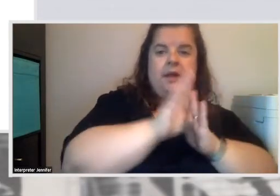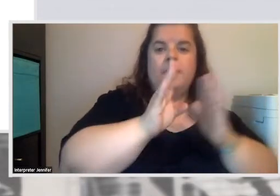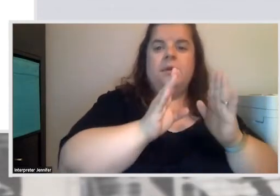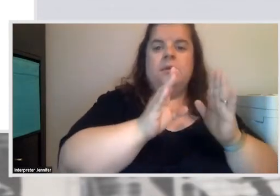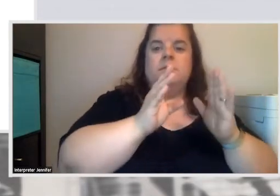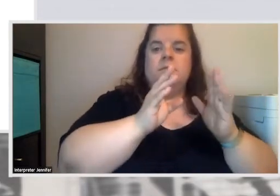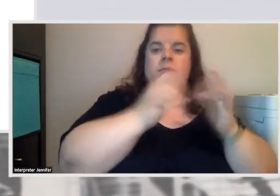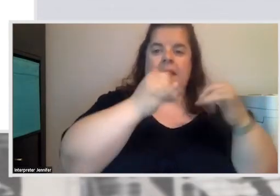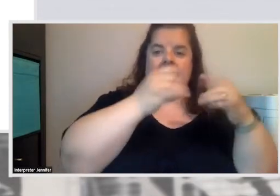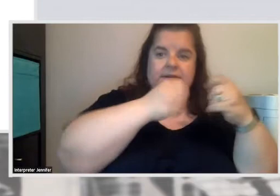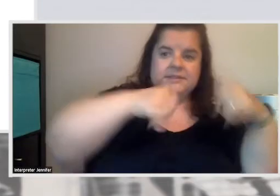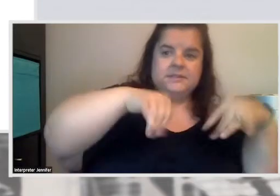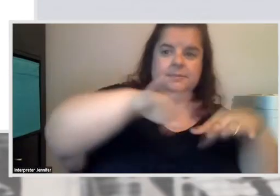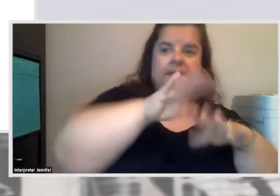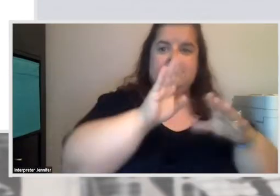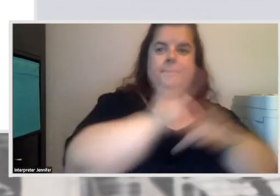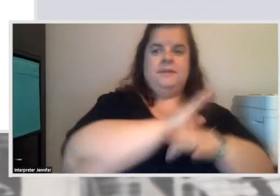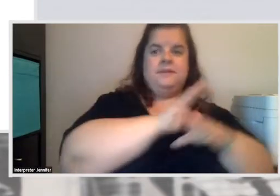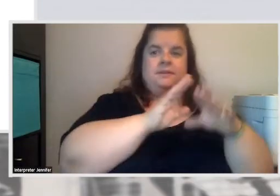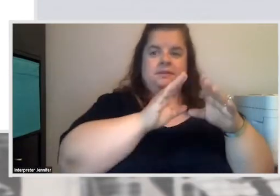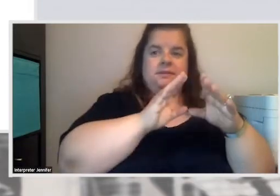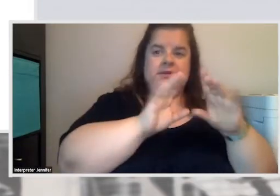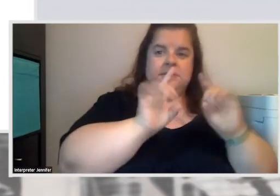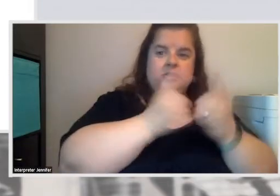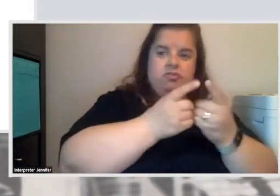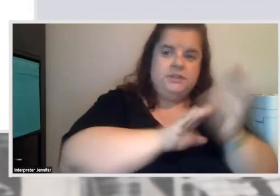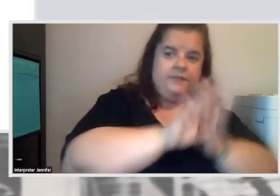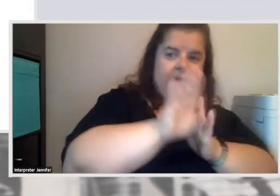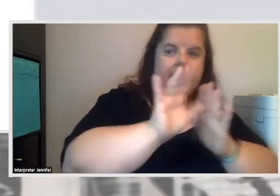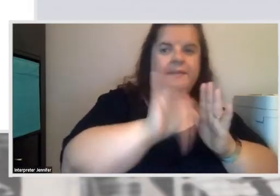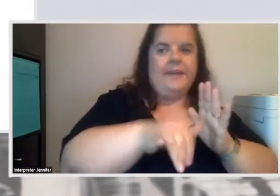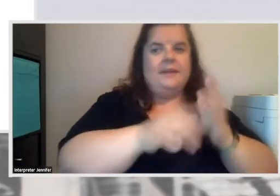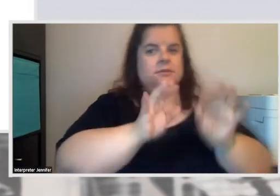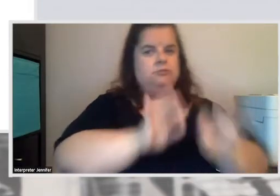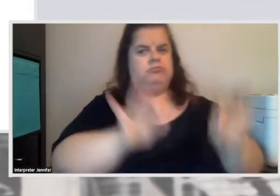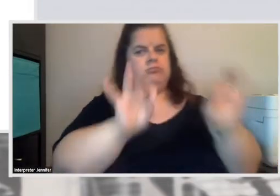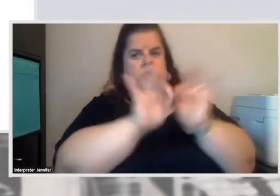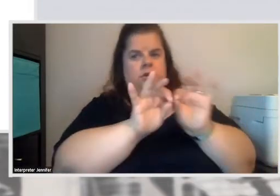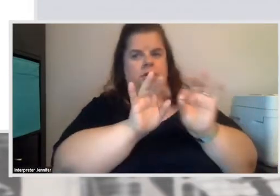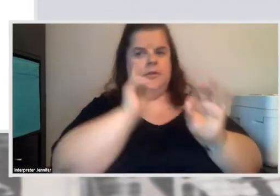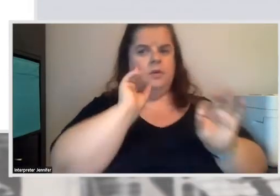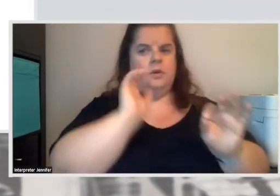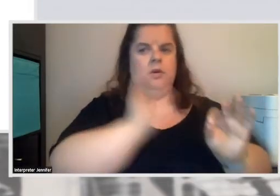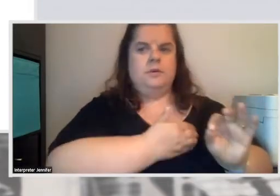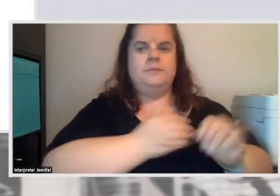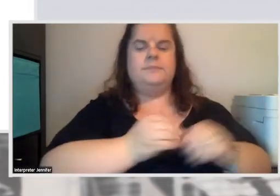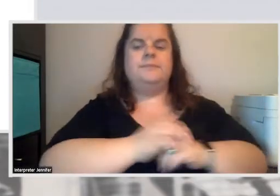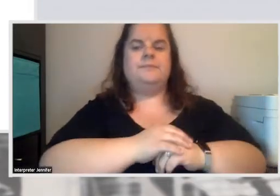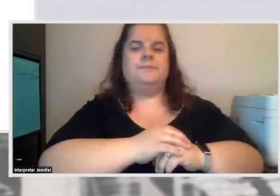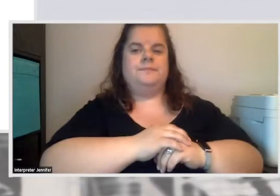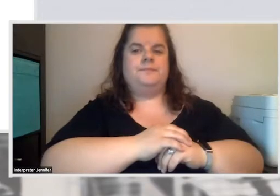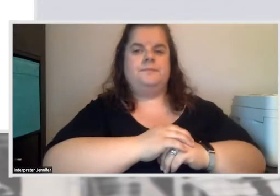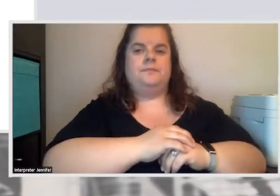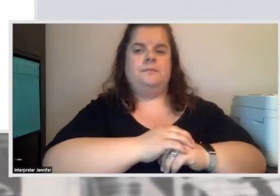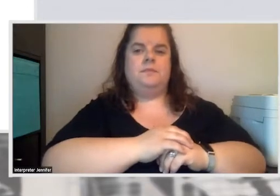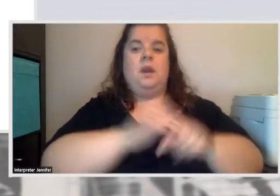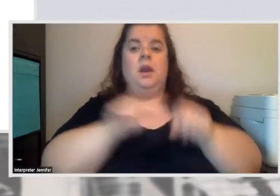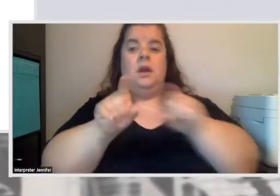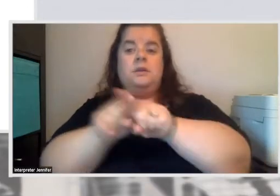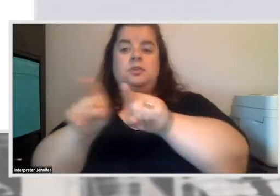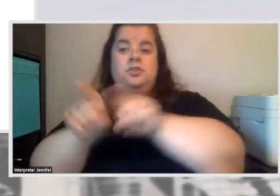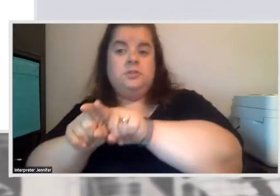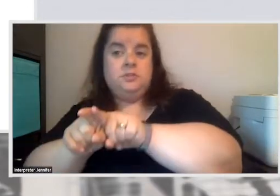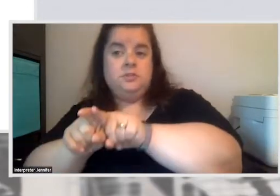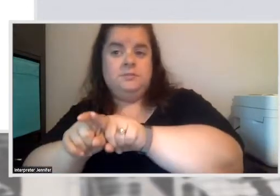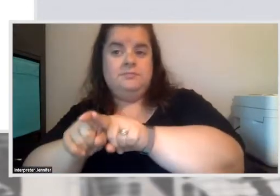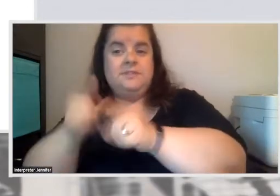development, our business district development, certainly a core vertical of the work that we do. Additionally, and sometimes I